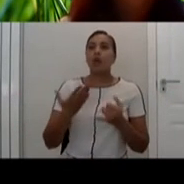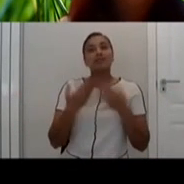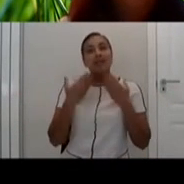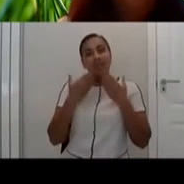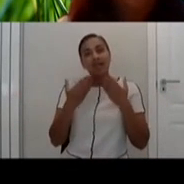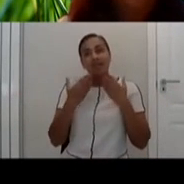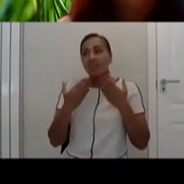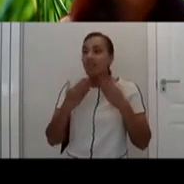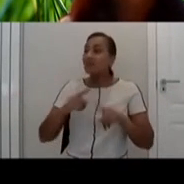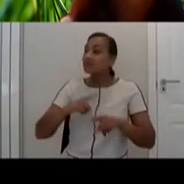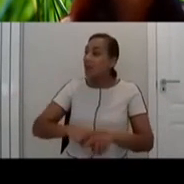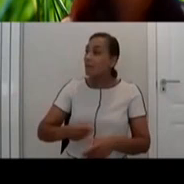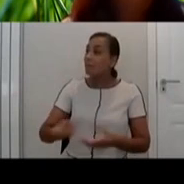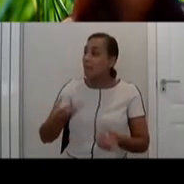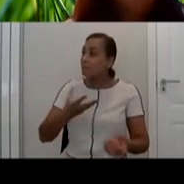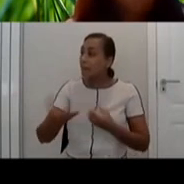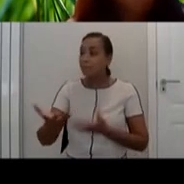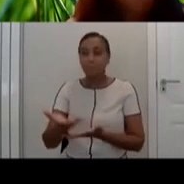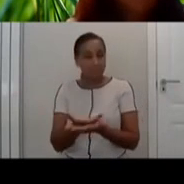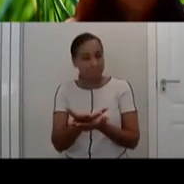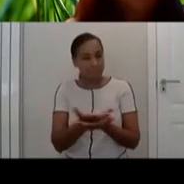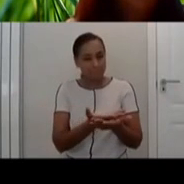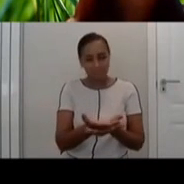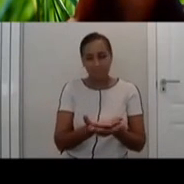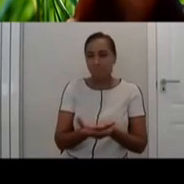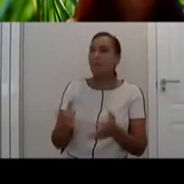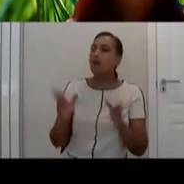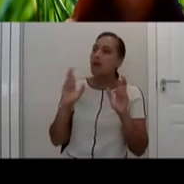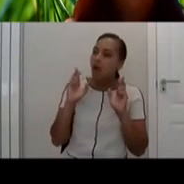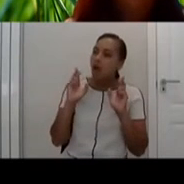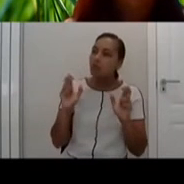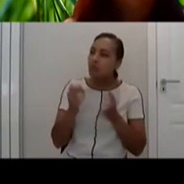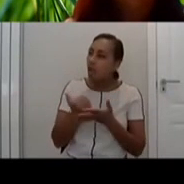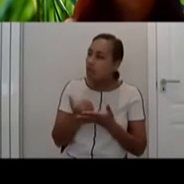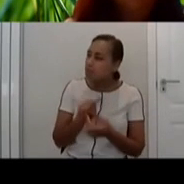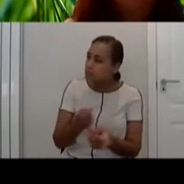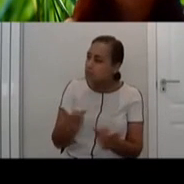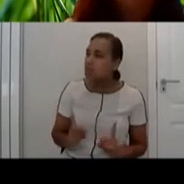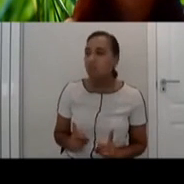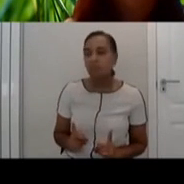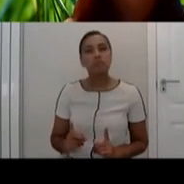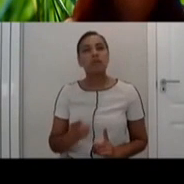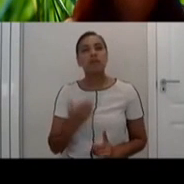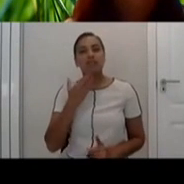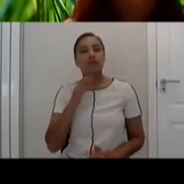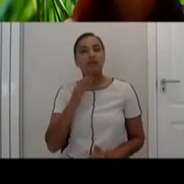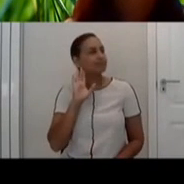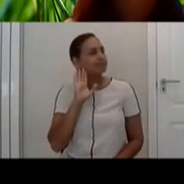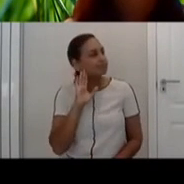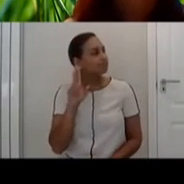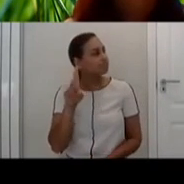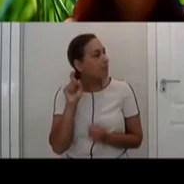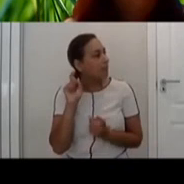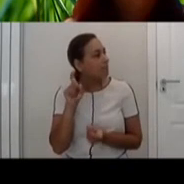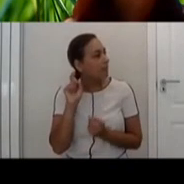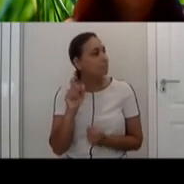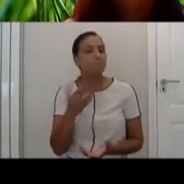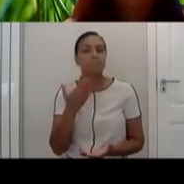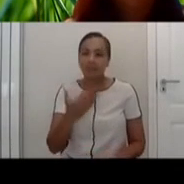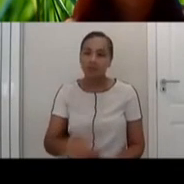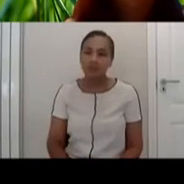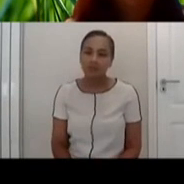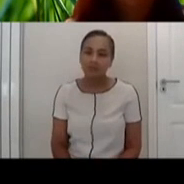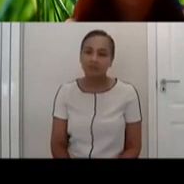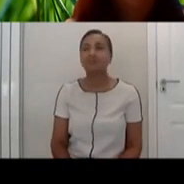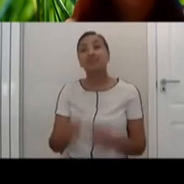for your time. I really hope it's been helpful, and thank to all of our listeners that, you know, you've found